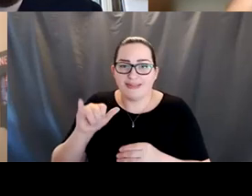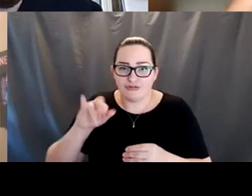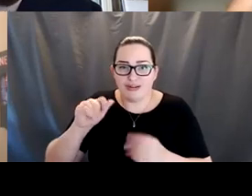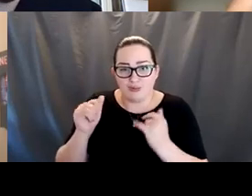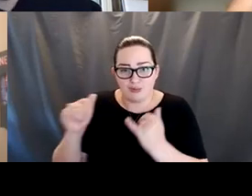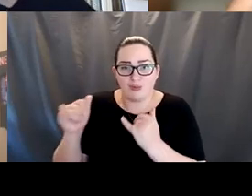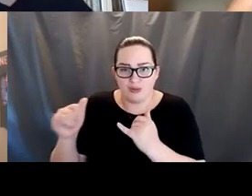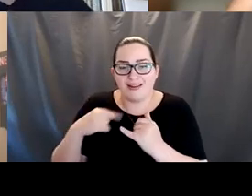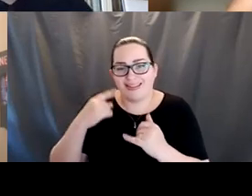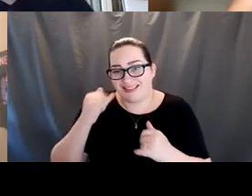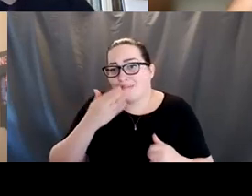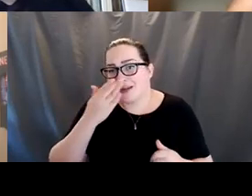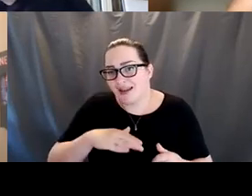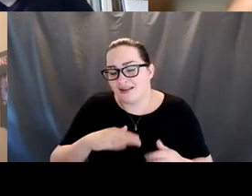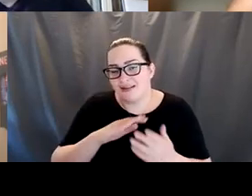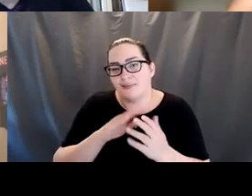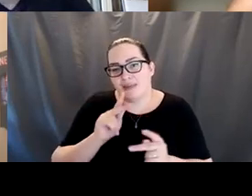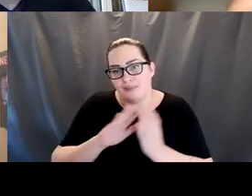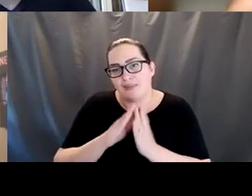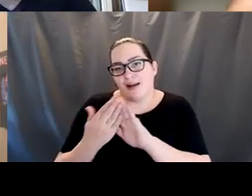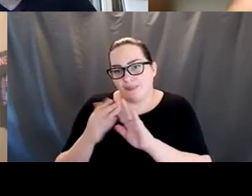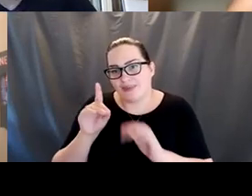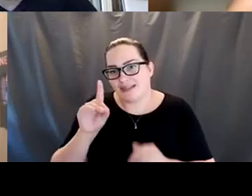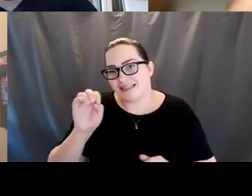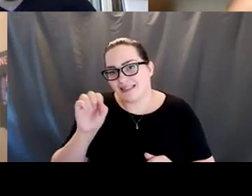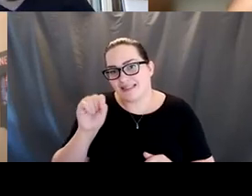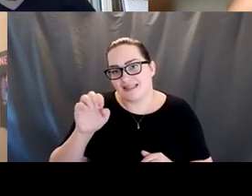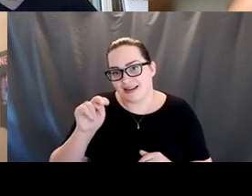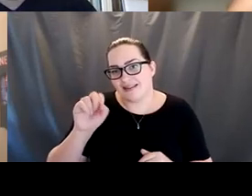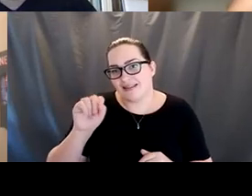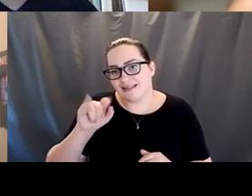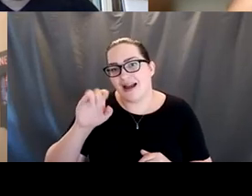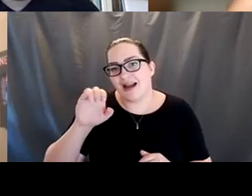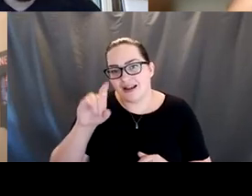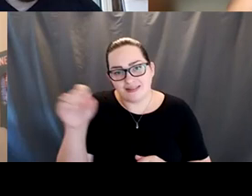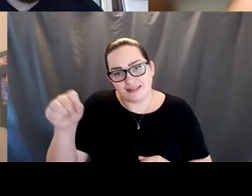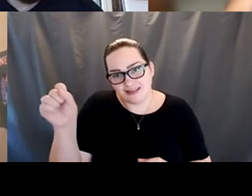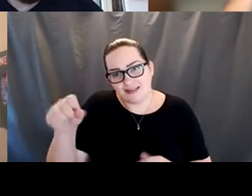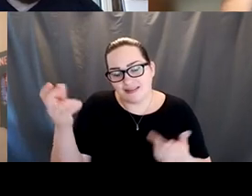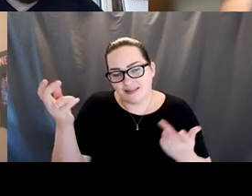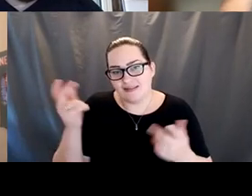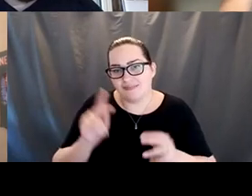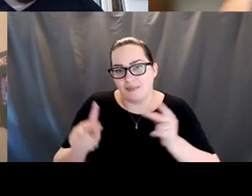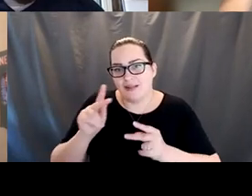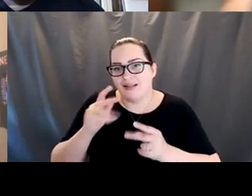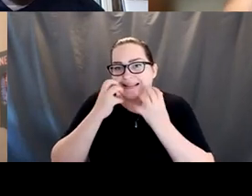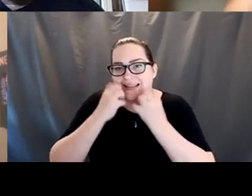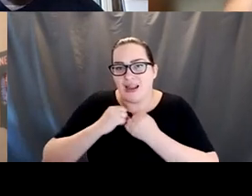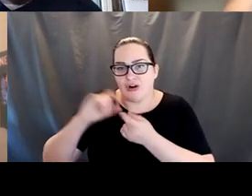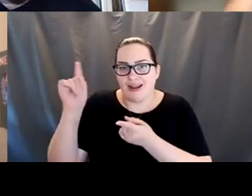Russia to Syria before the war, anywhere, there's state media. Okay, I think China and Russia, state